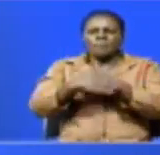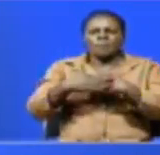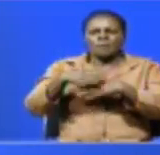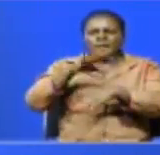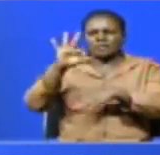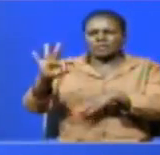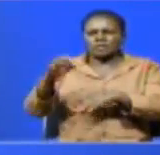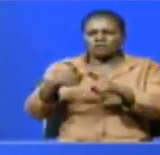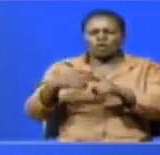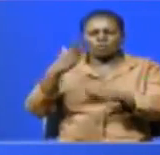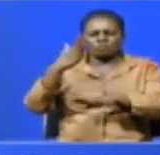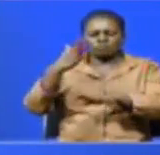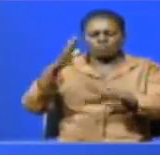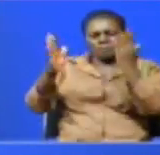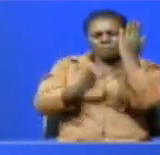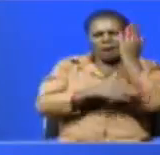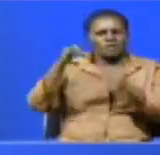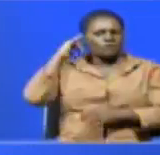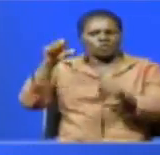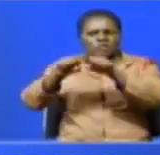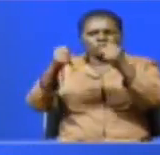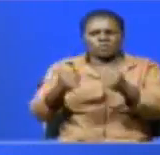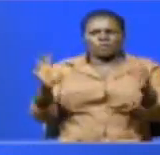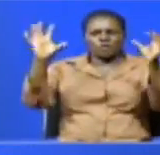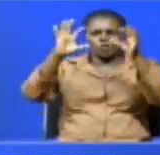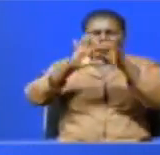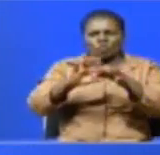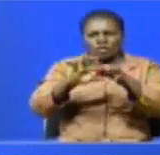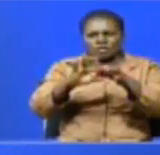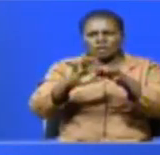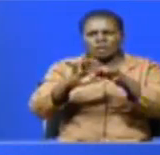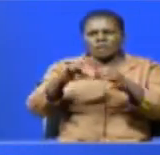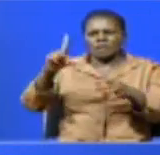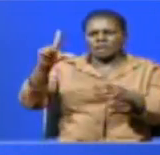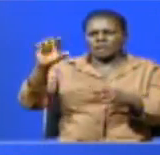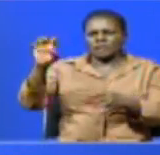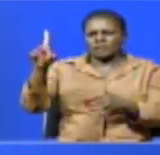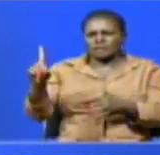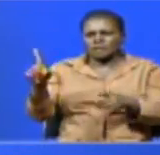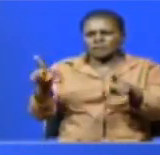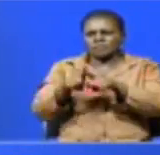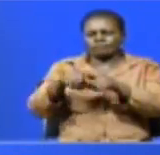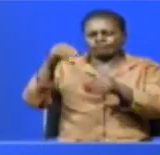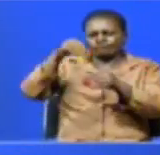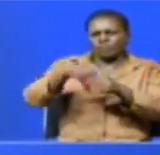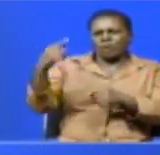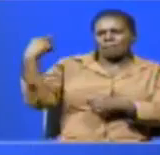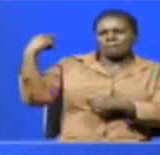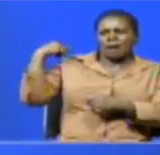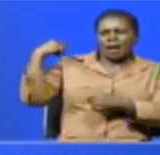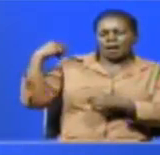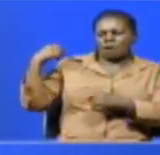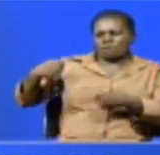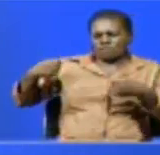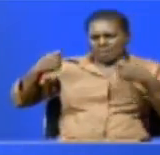from faulty mobile phones. The system is connected to a series of LED lights mounted on the back of the